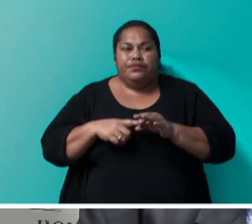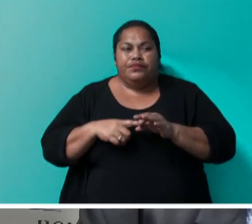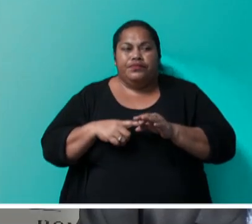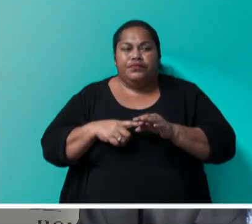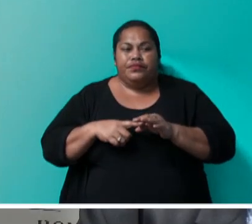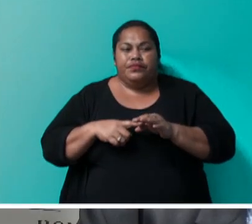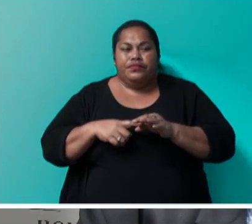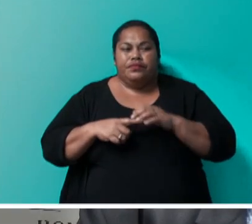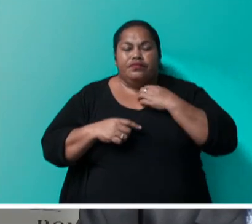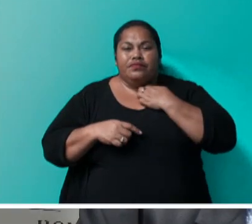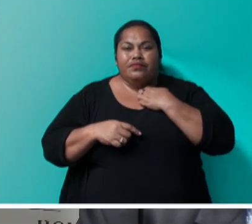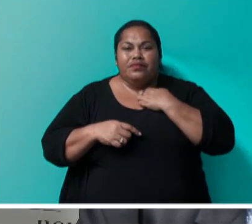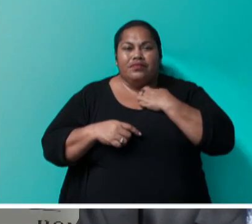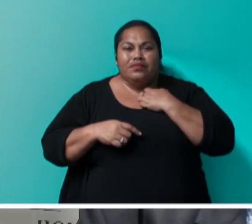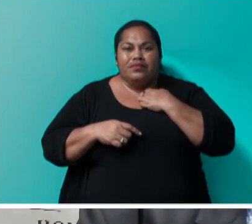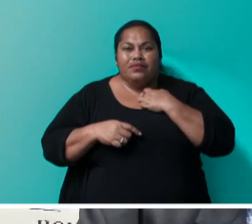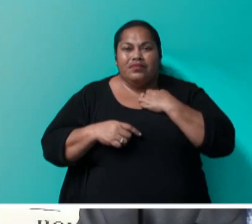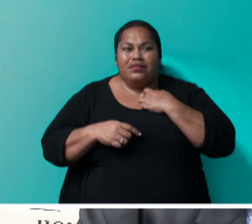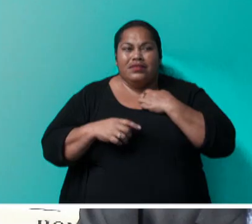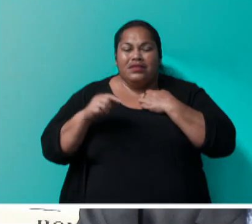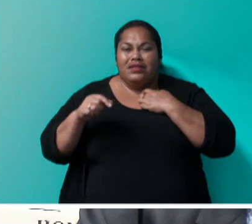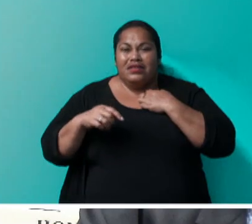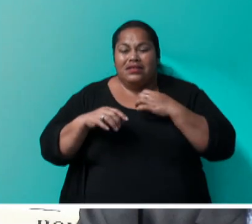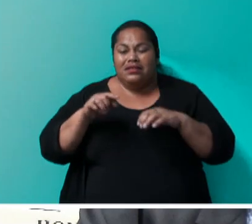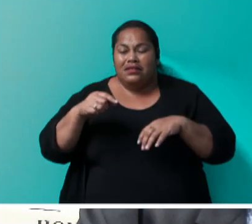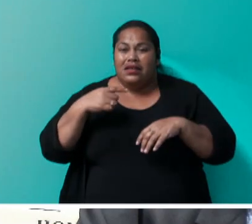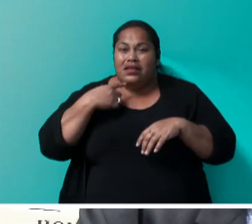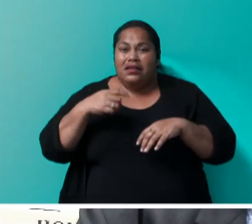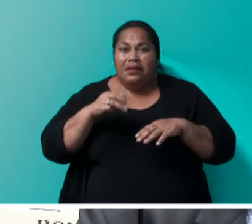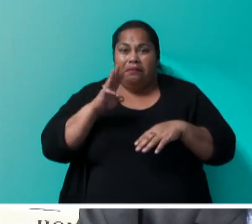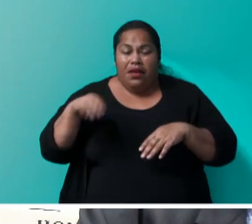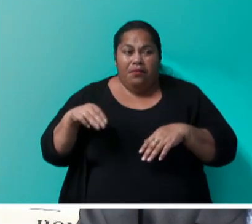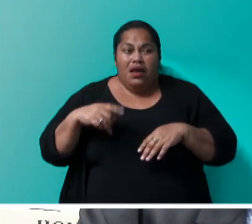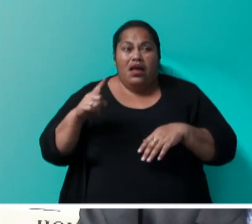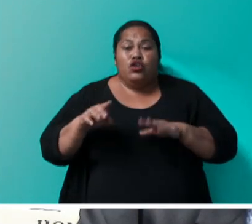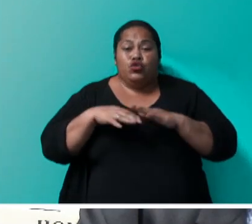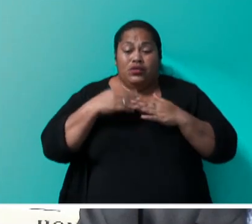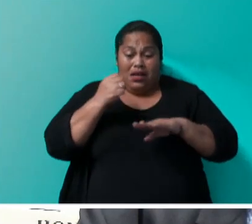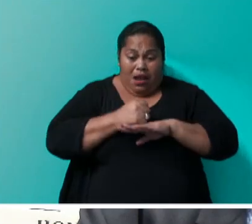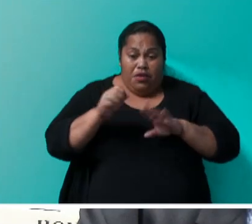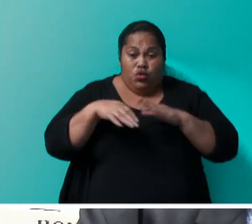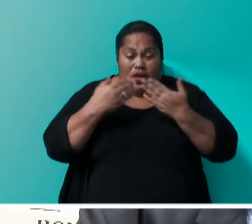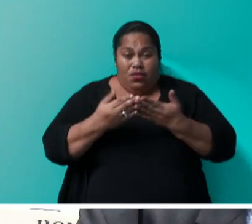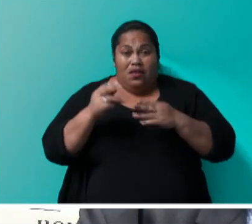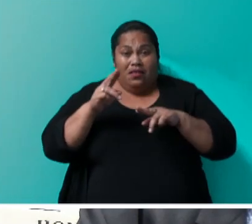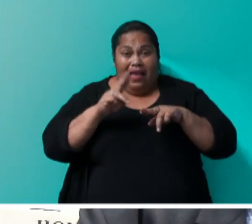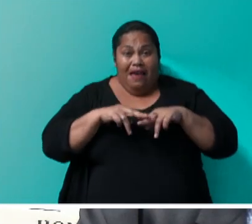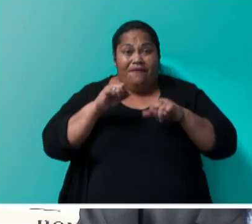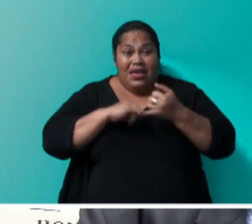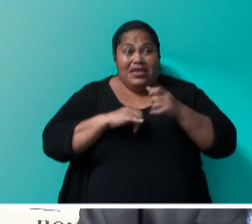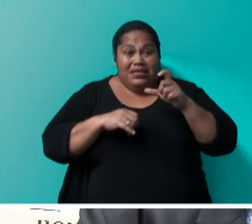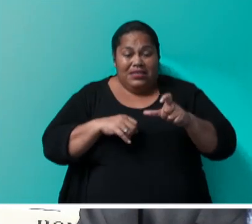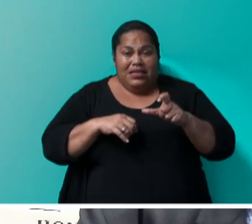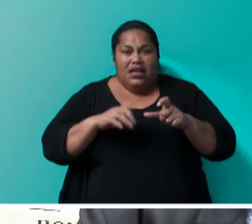think the member for this question, the government together with the Fiji Sugar Corporation continues to implement